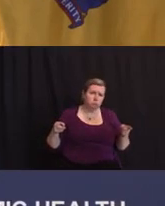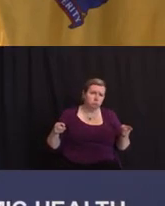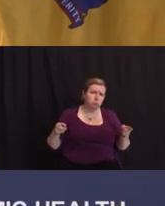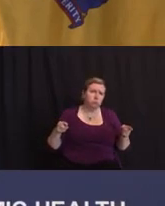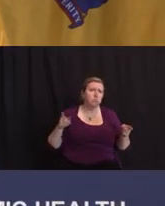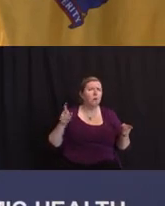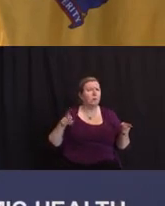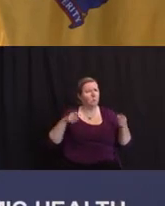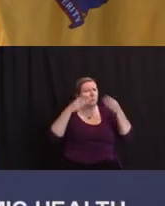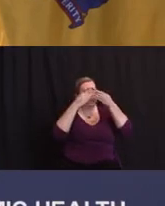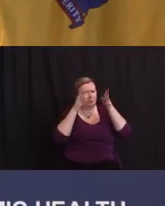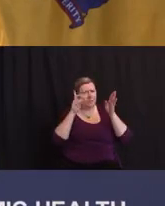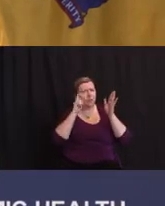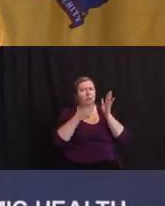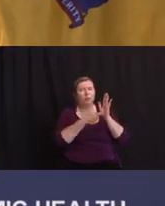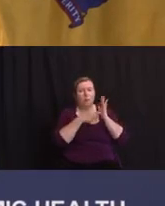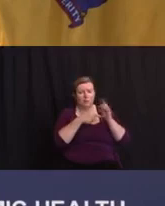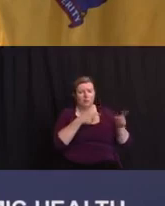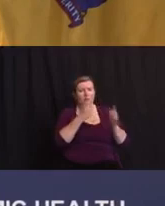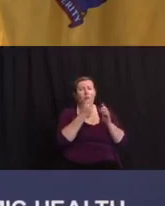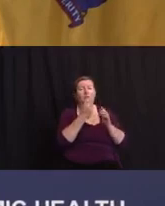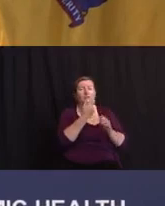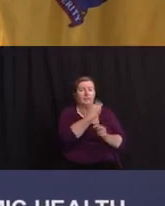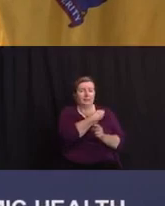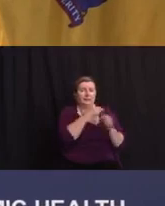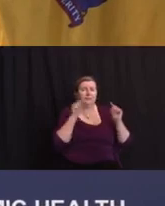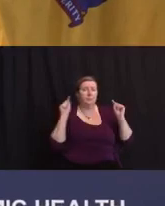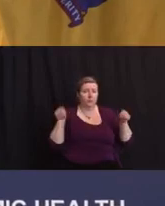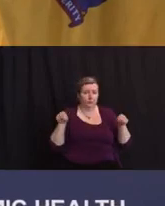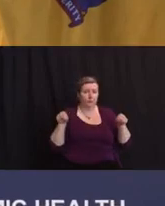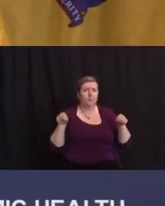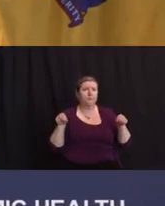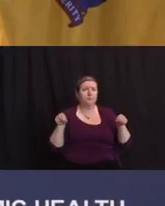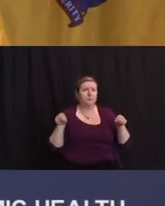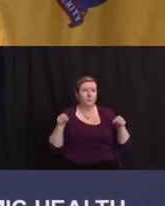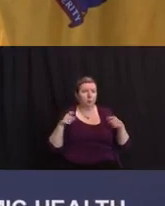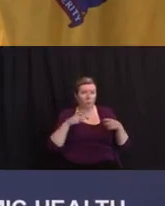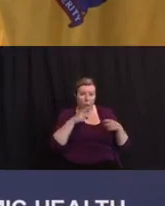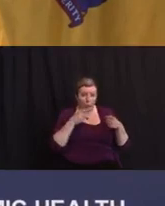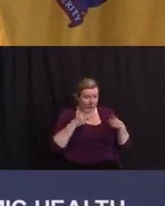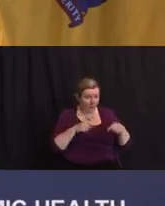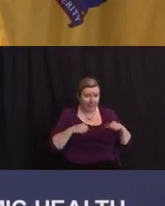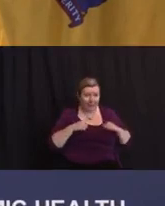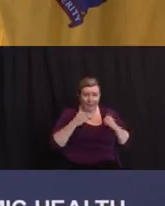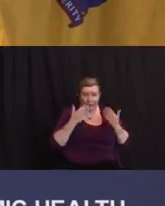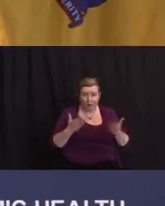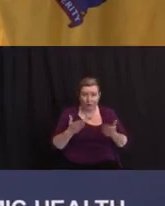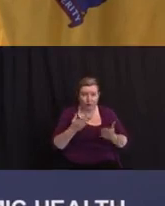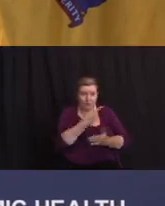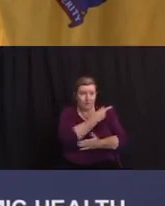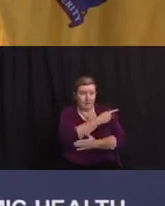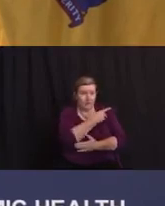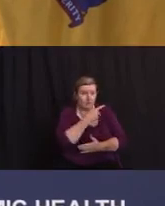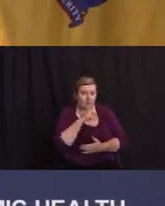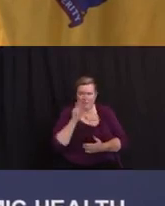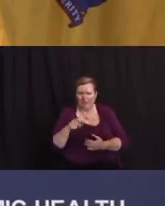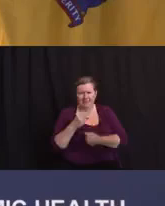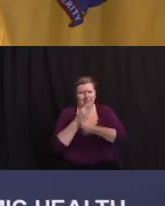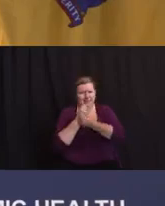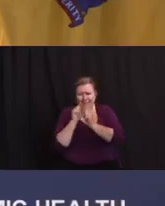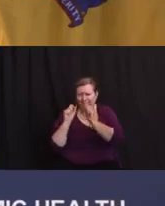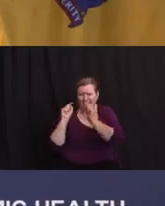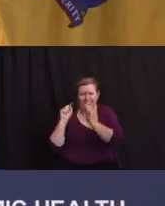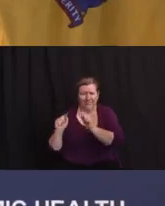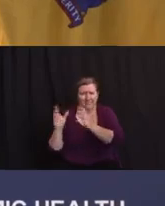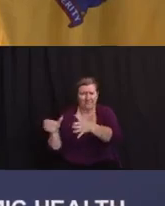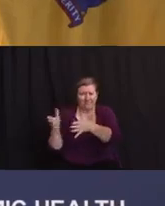to the fact that for the safety and security of residents, patients, that you have to be open-minded to that. And you started seeing